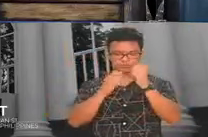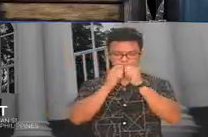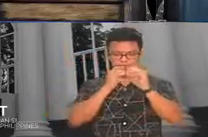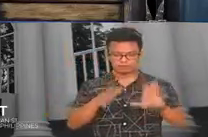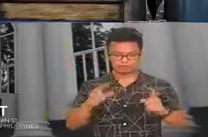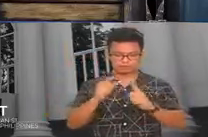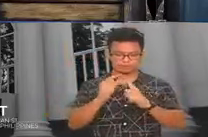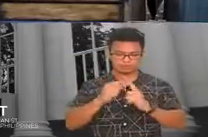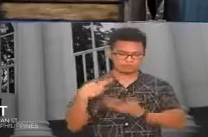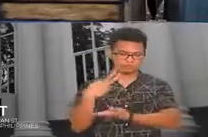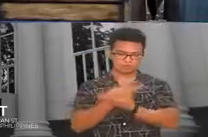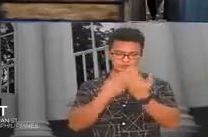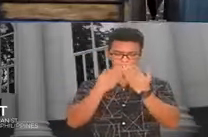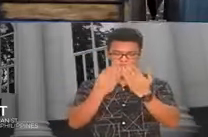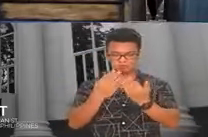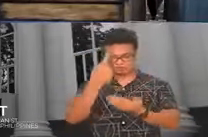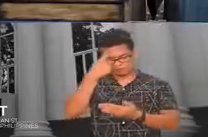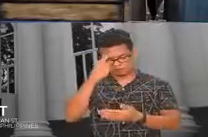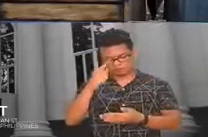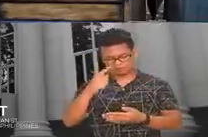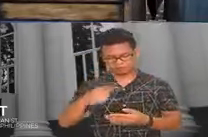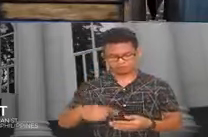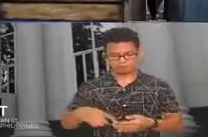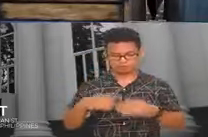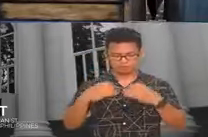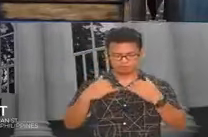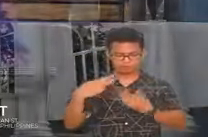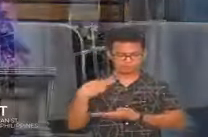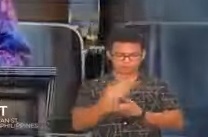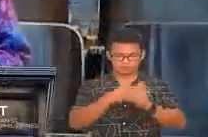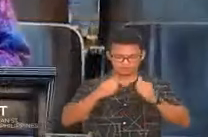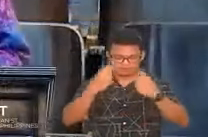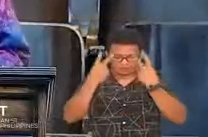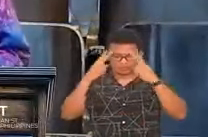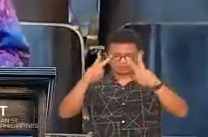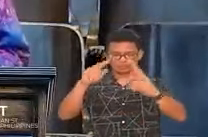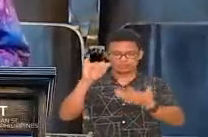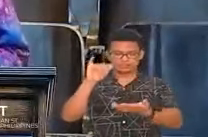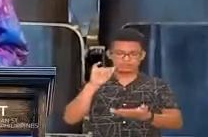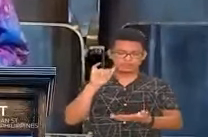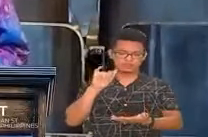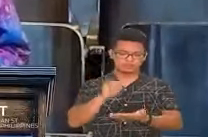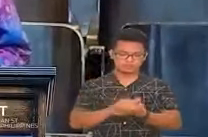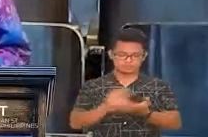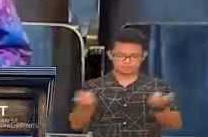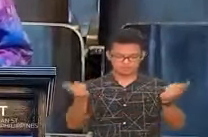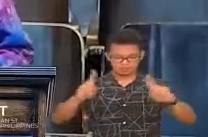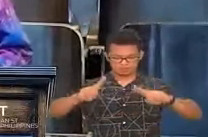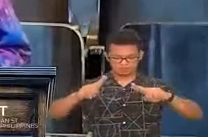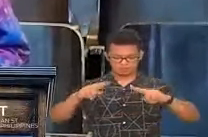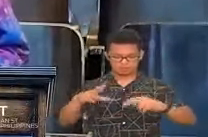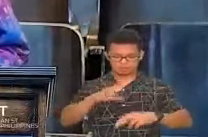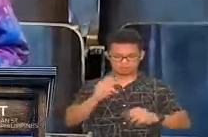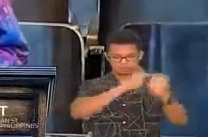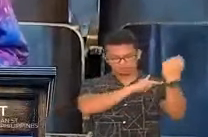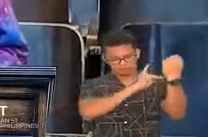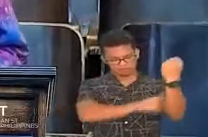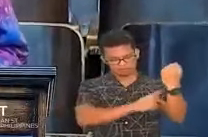word, and we are grateful to you for allowing us to see a miracle that happens here, and